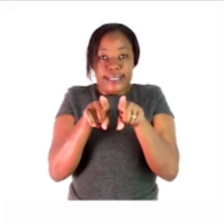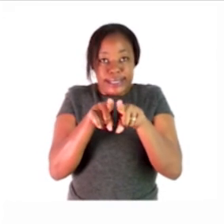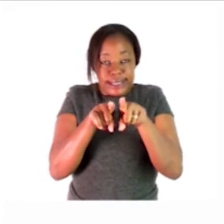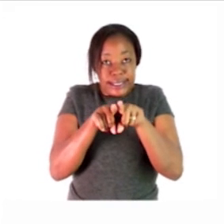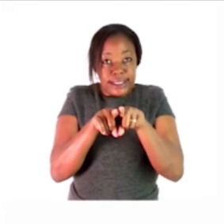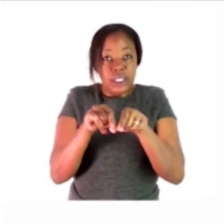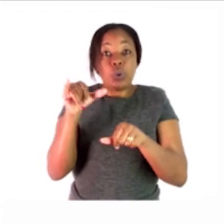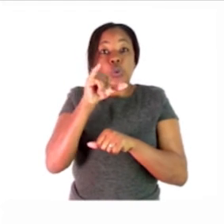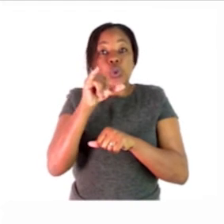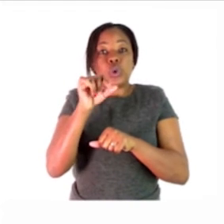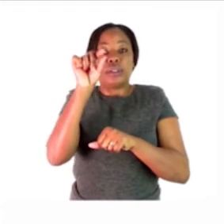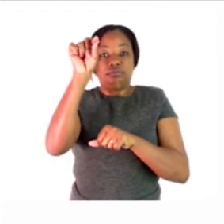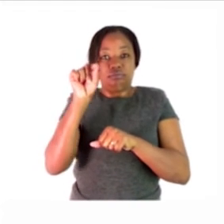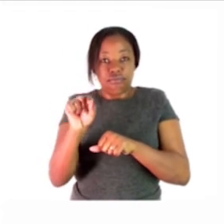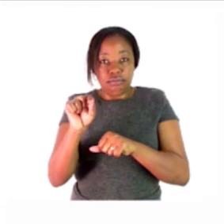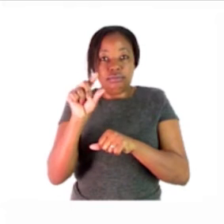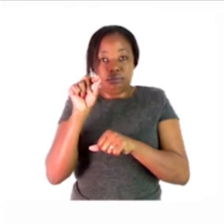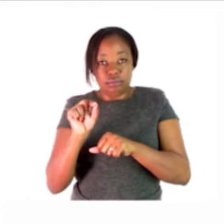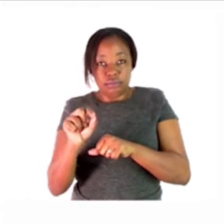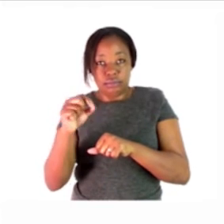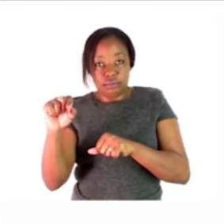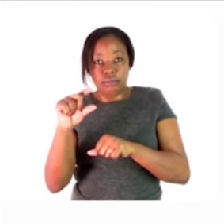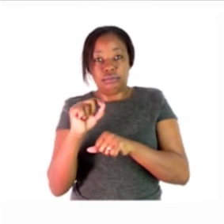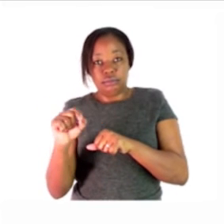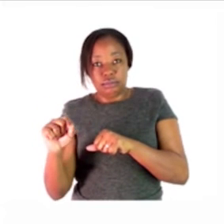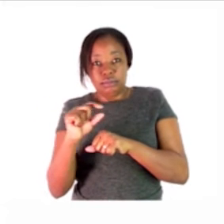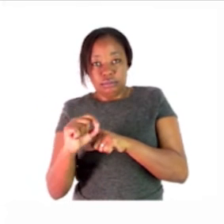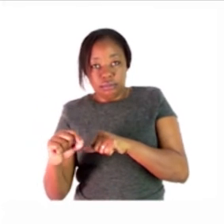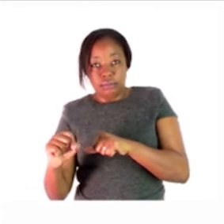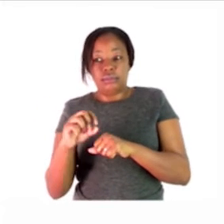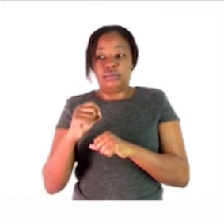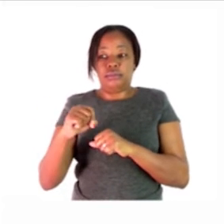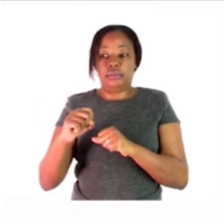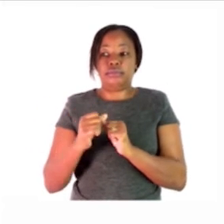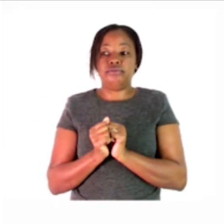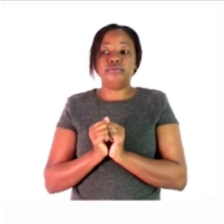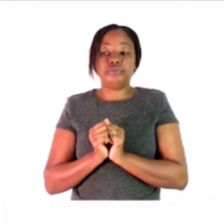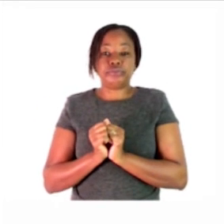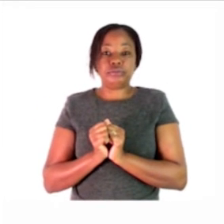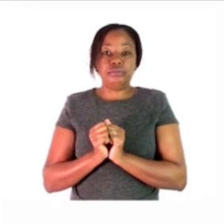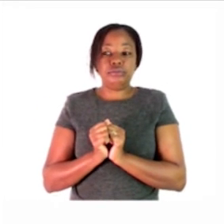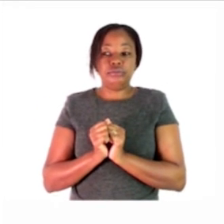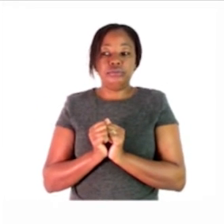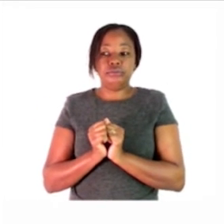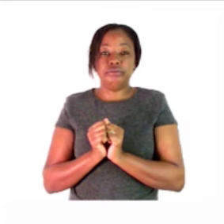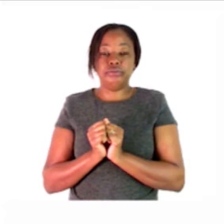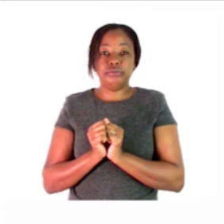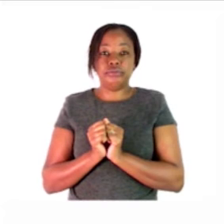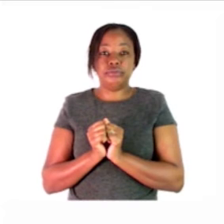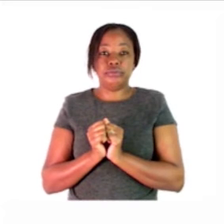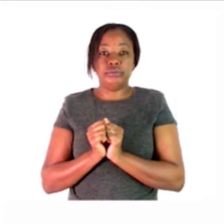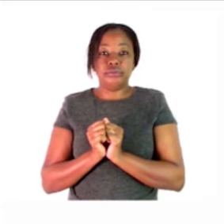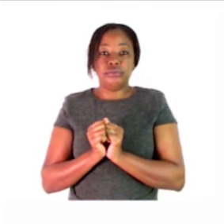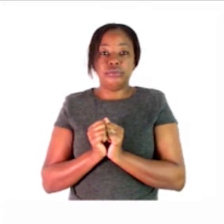was less, few of them? Which digraph? Which two had the same number of words? Which two sounds